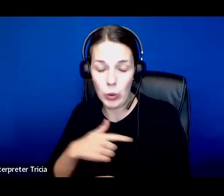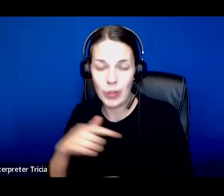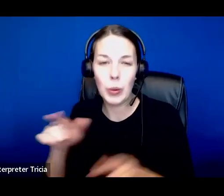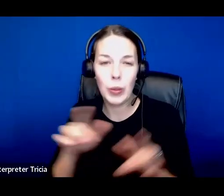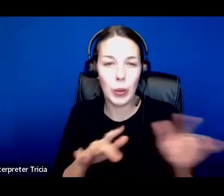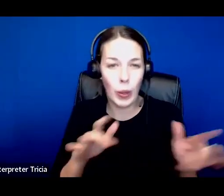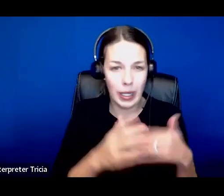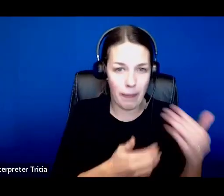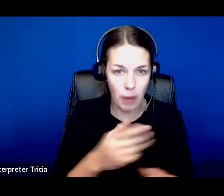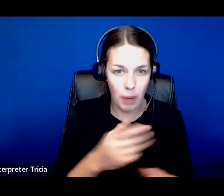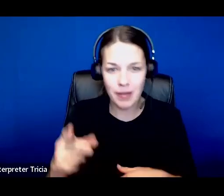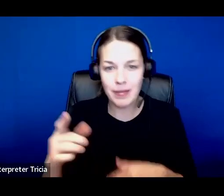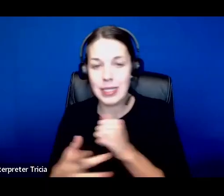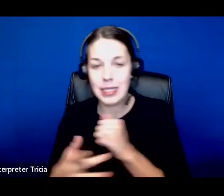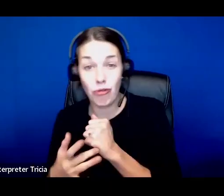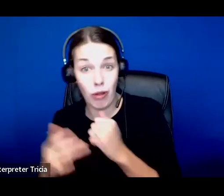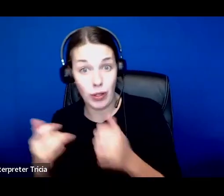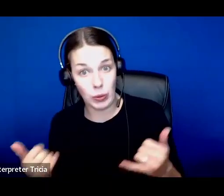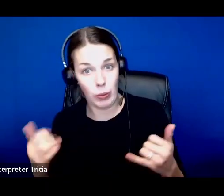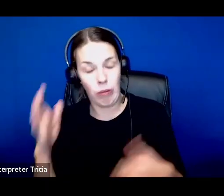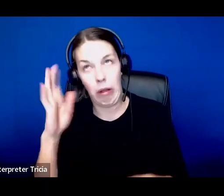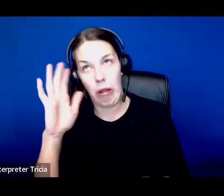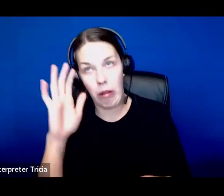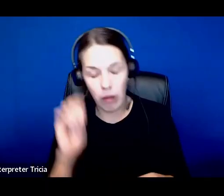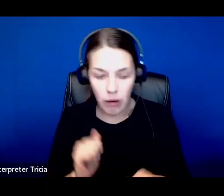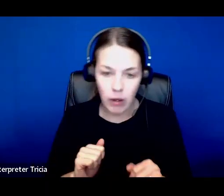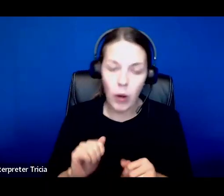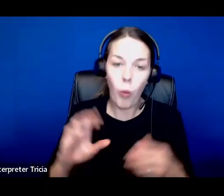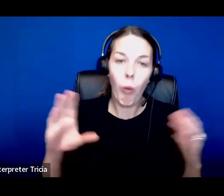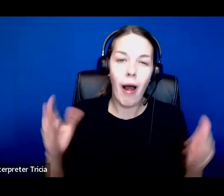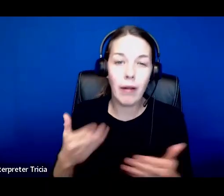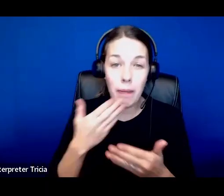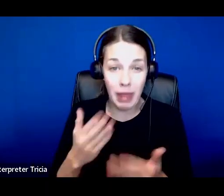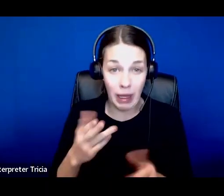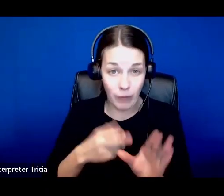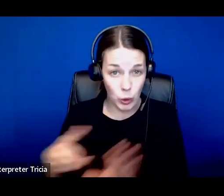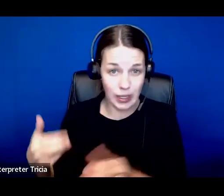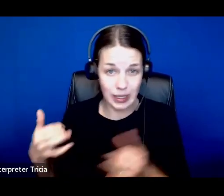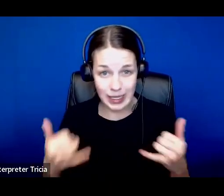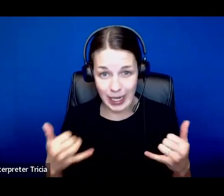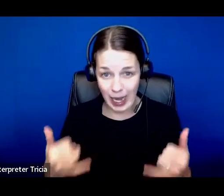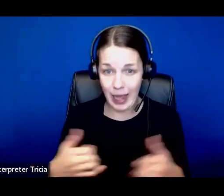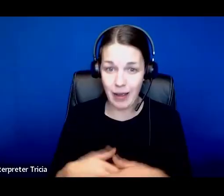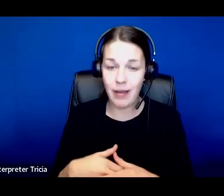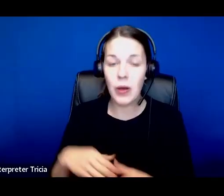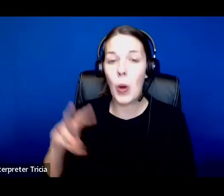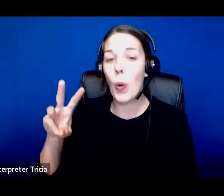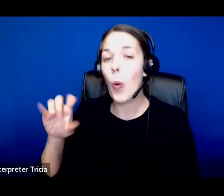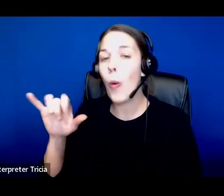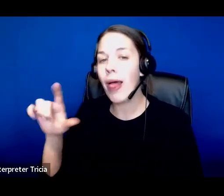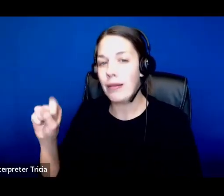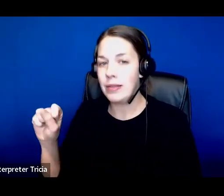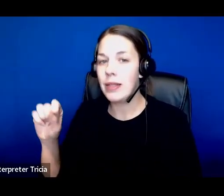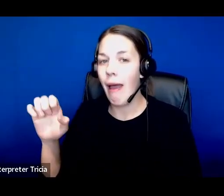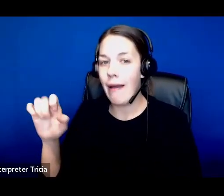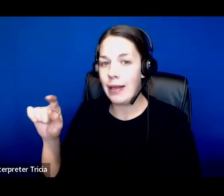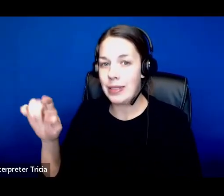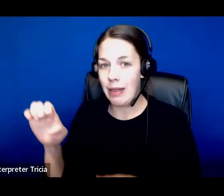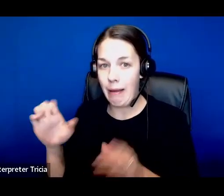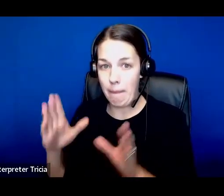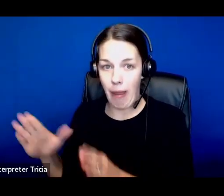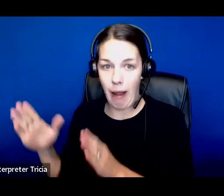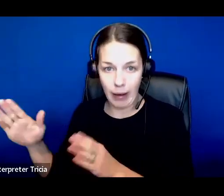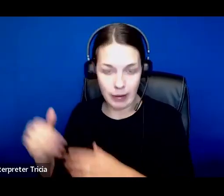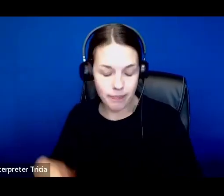all of our technology today. We'd like to welcome you and thank you for joining us for today's session on wills and estate planning.